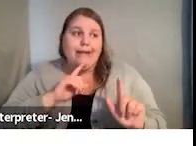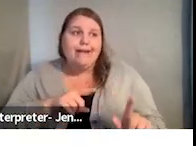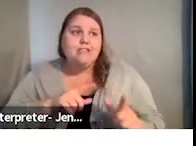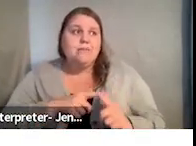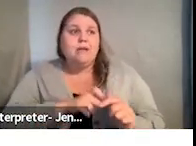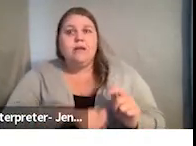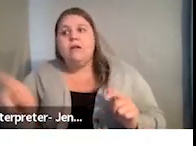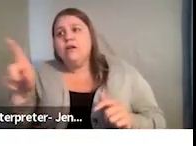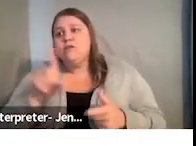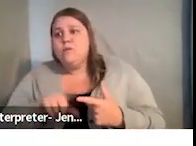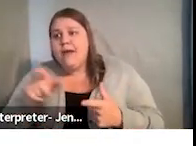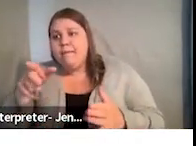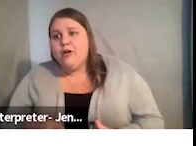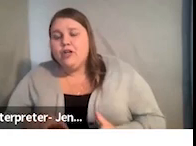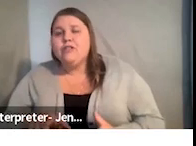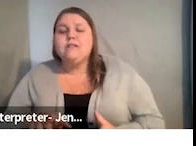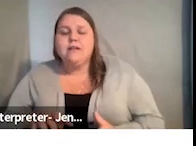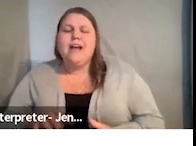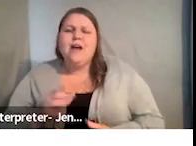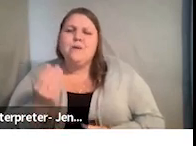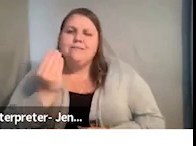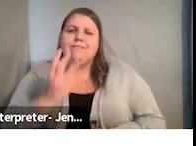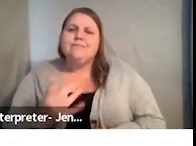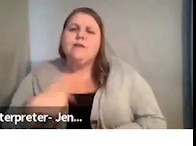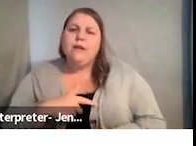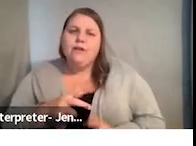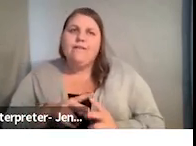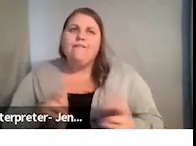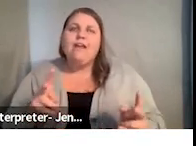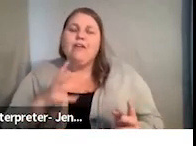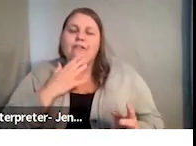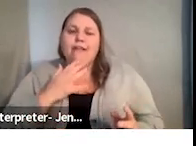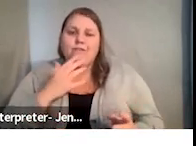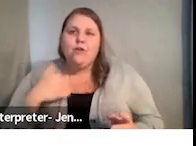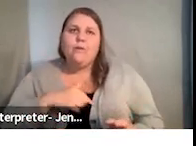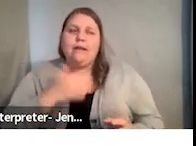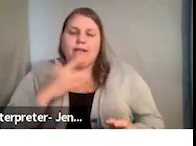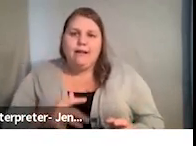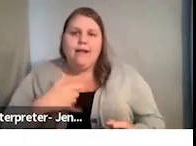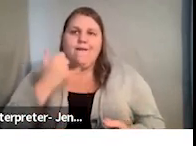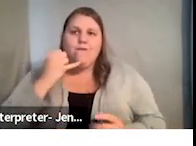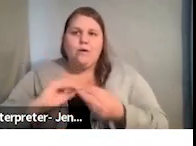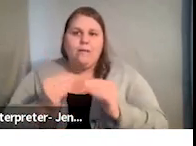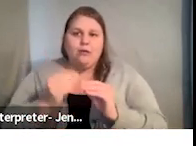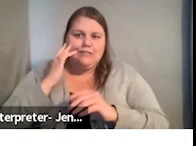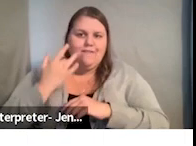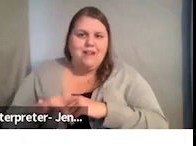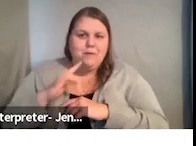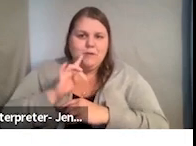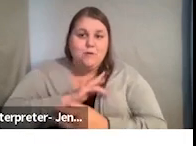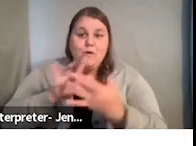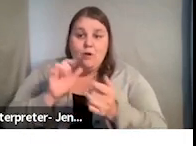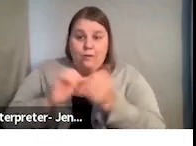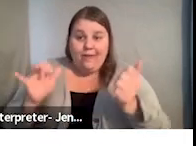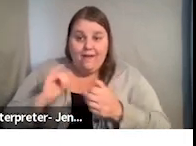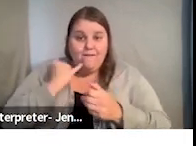send you over there. I will add that we are very, very thankful that we did have phone numbers to call, because without that, it